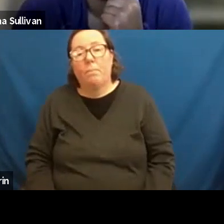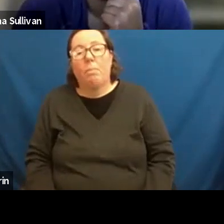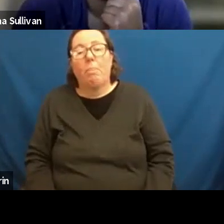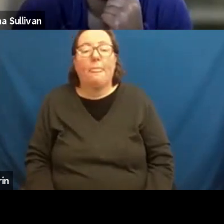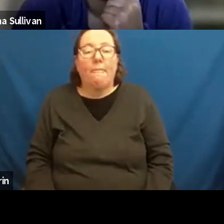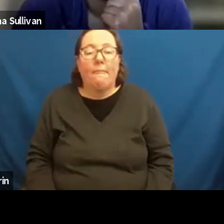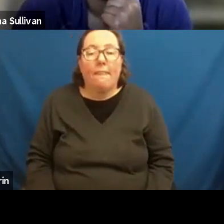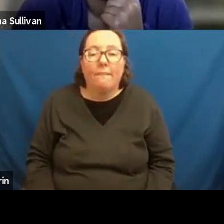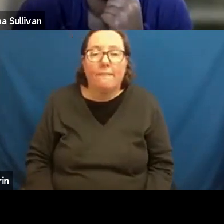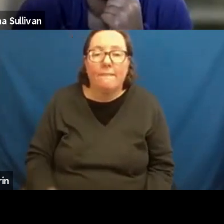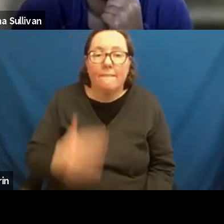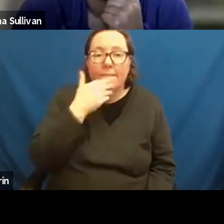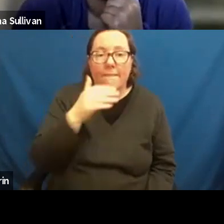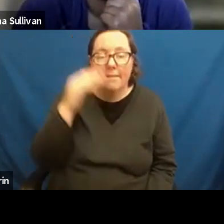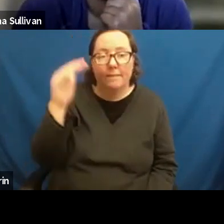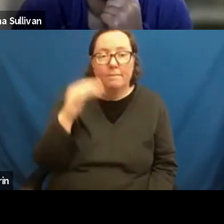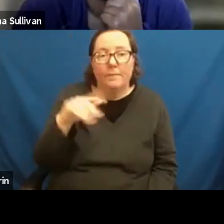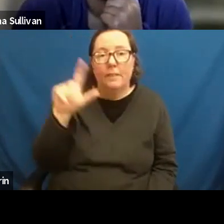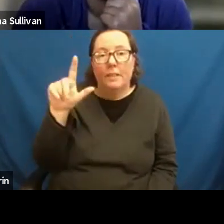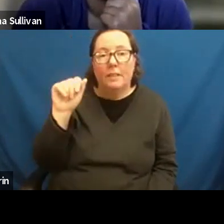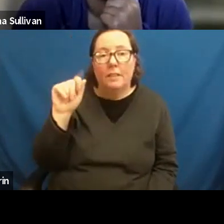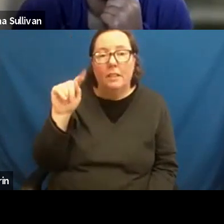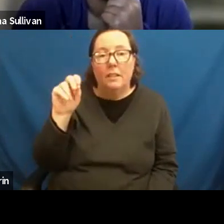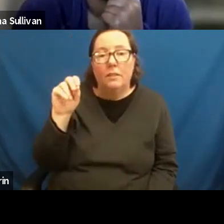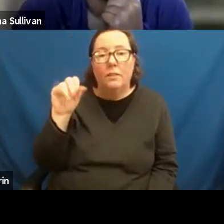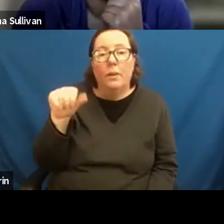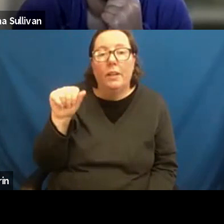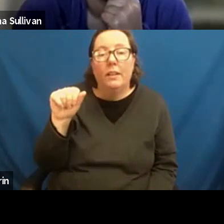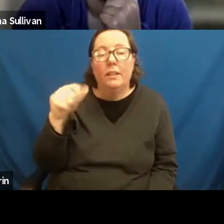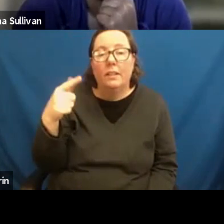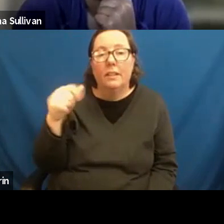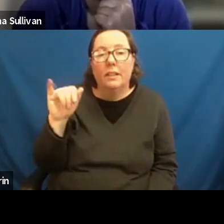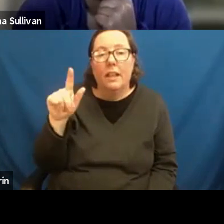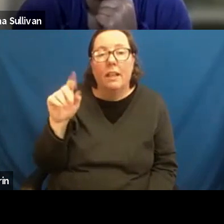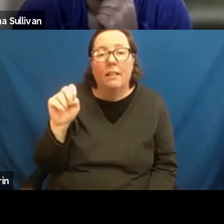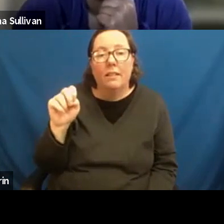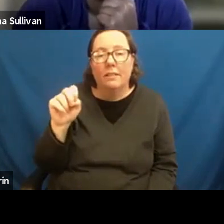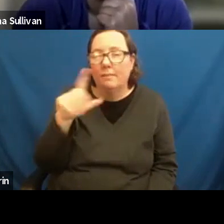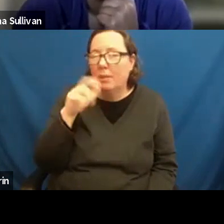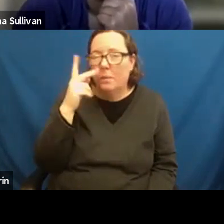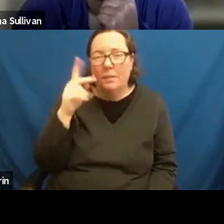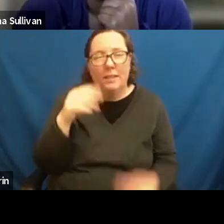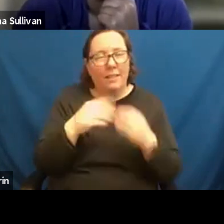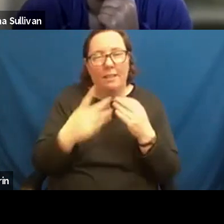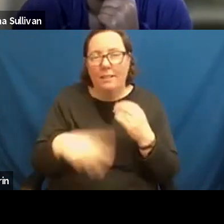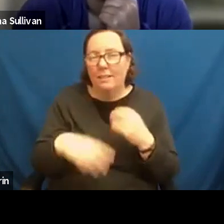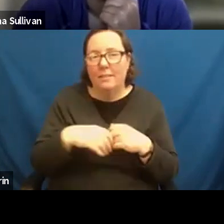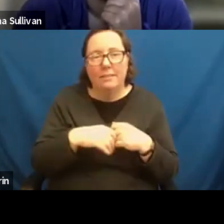Thank you. Next speaker is Latoya Gale. I don't see Latoya Gale